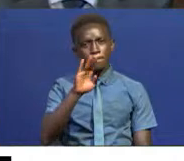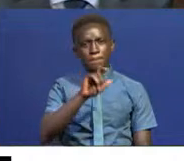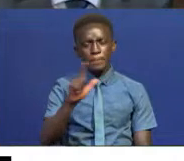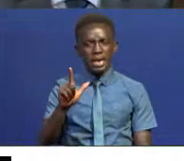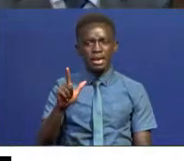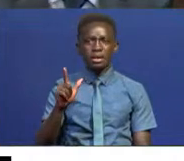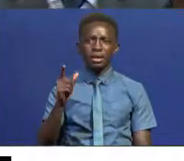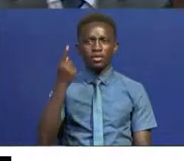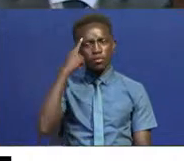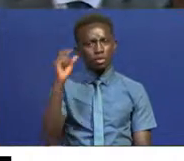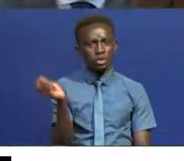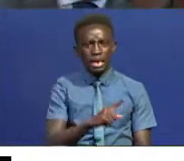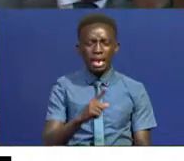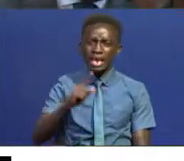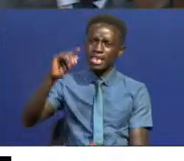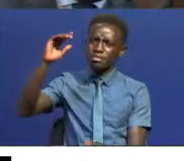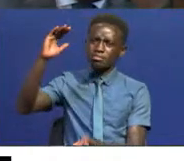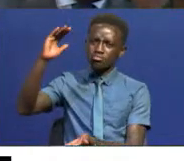from